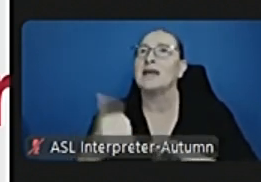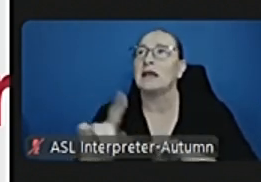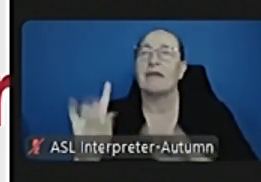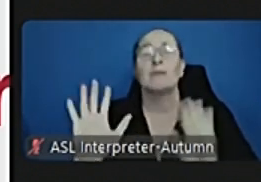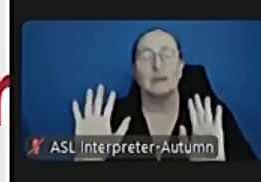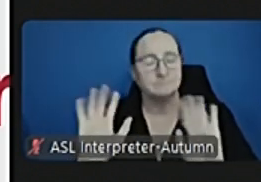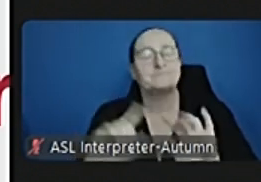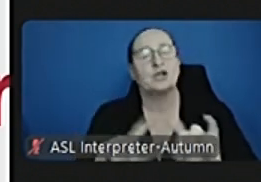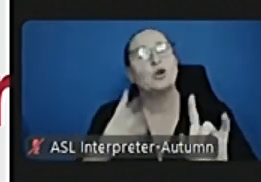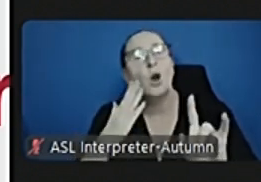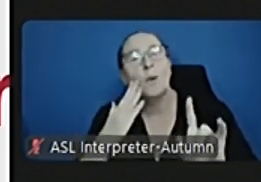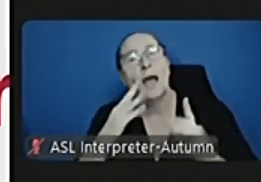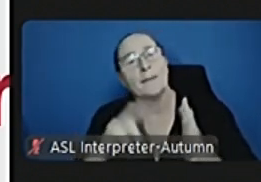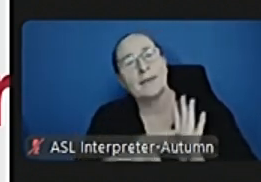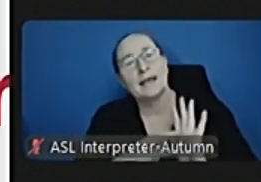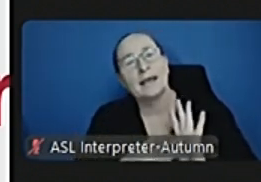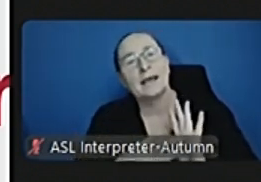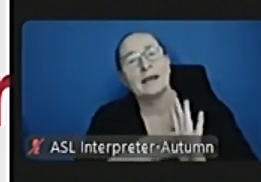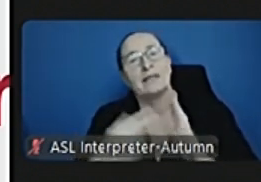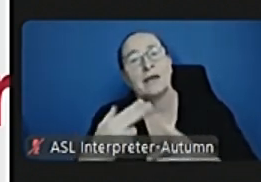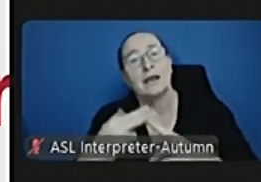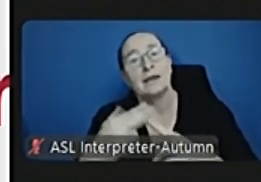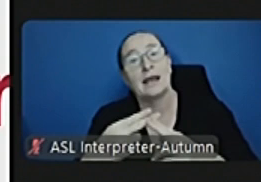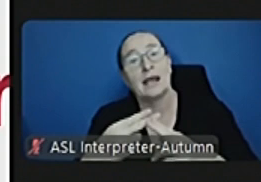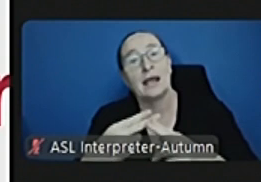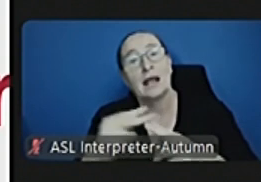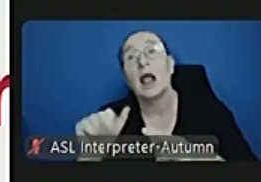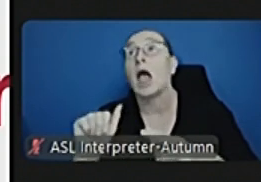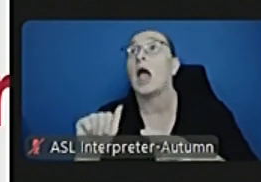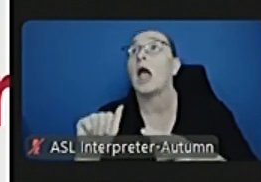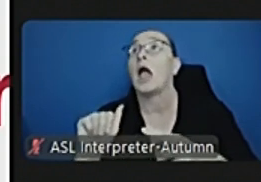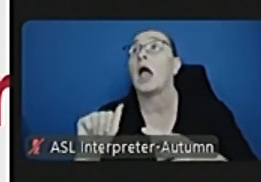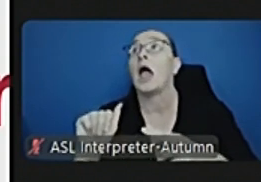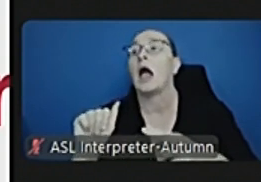I'm talking about, and her name might be Al, anyway.